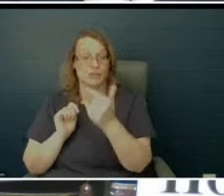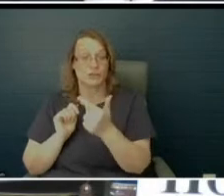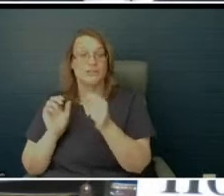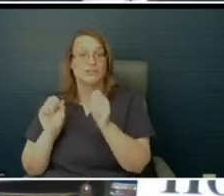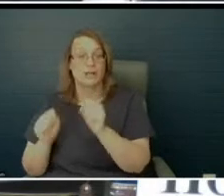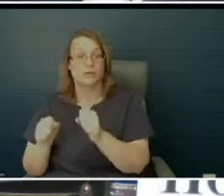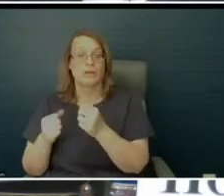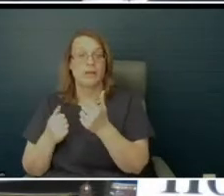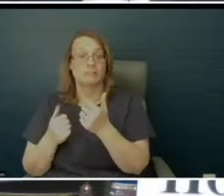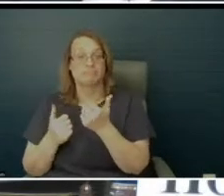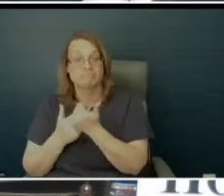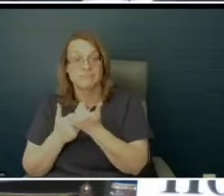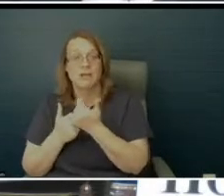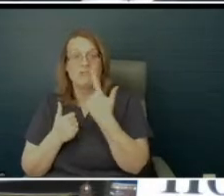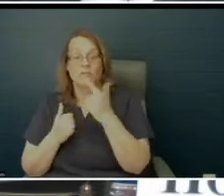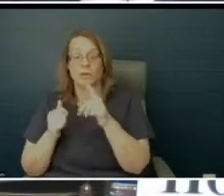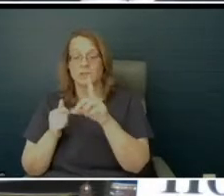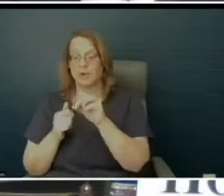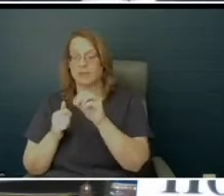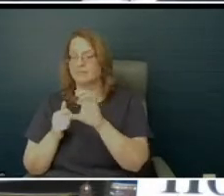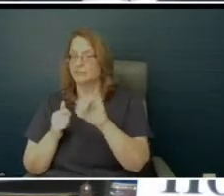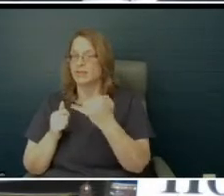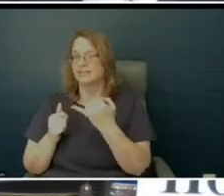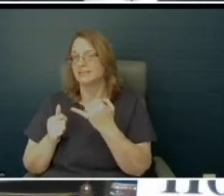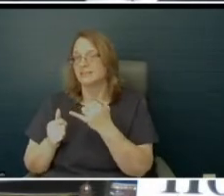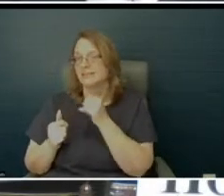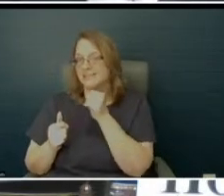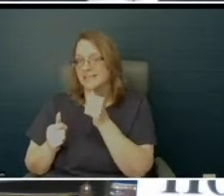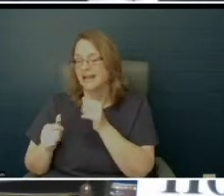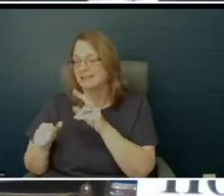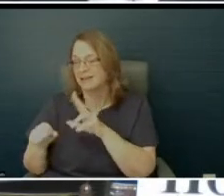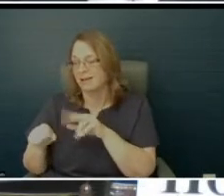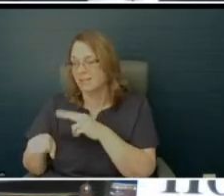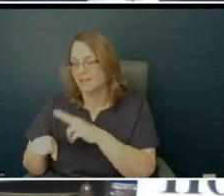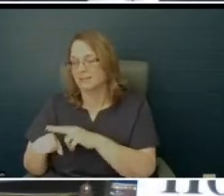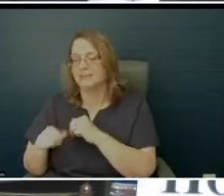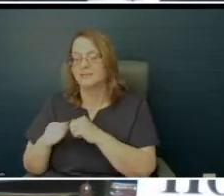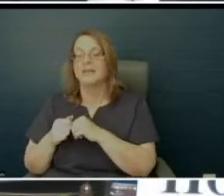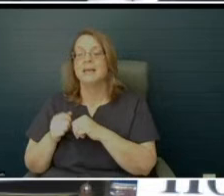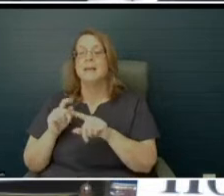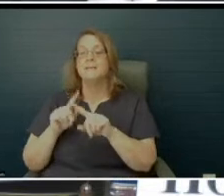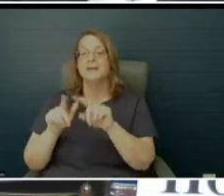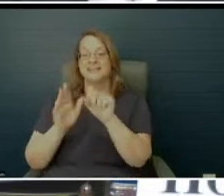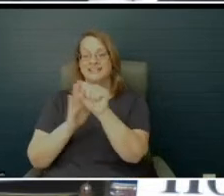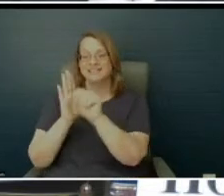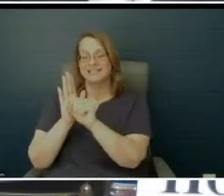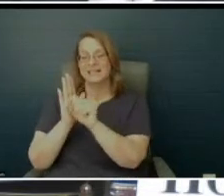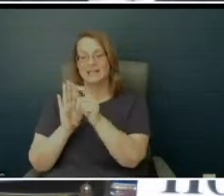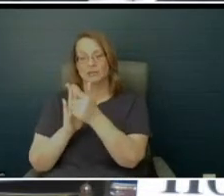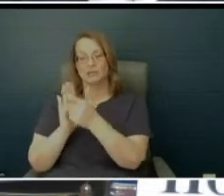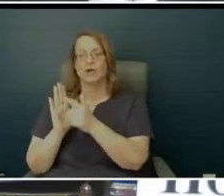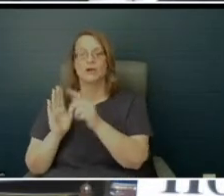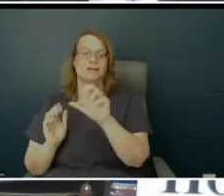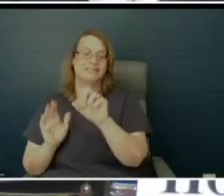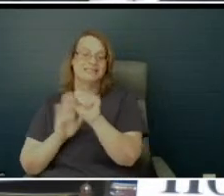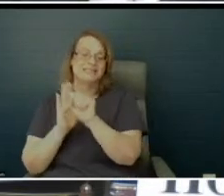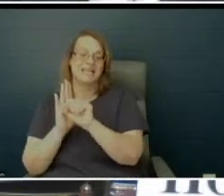uncommon. When we looked at the issue, what we saw is actually that the state law, the state was Louisiana, that